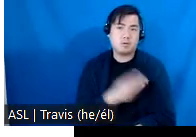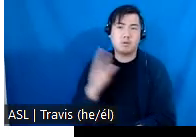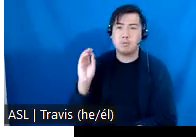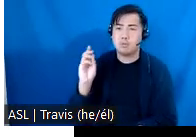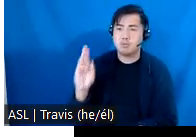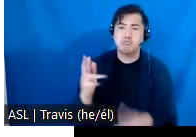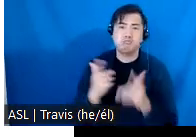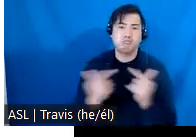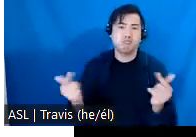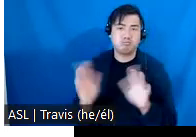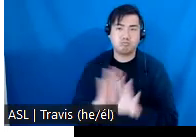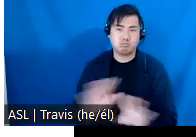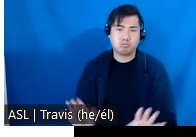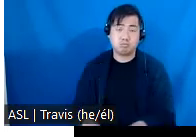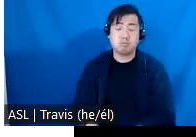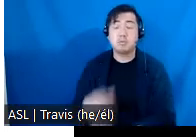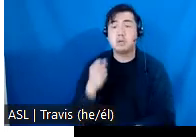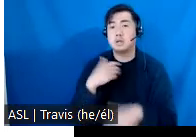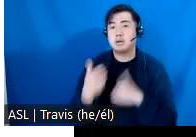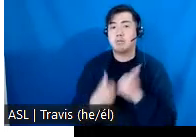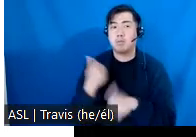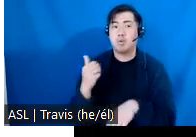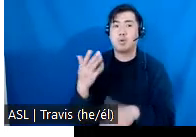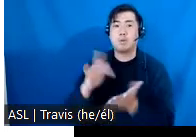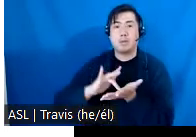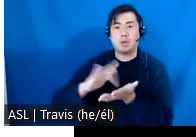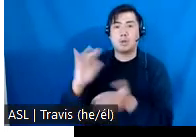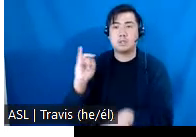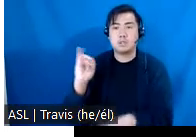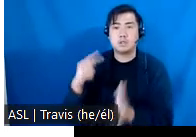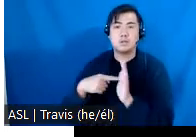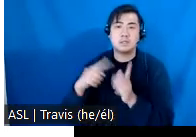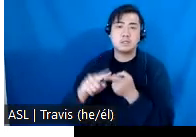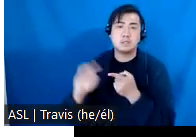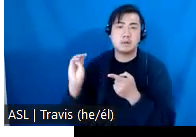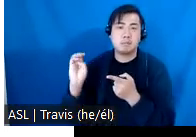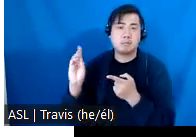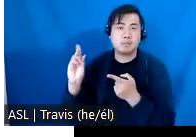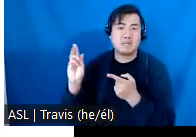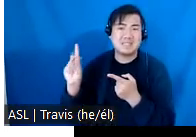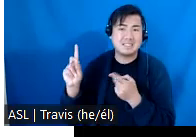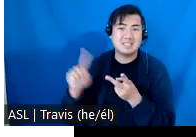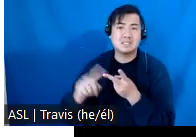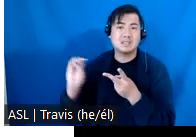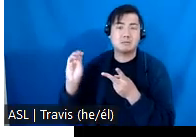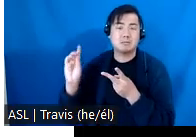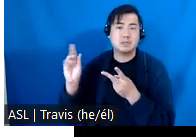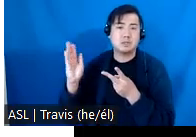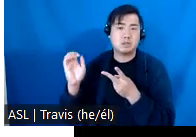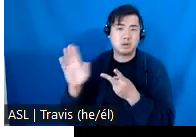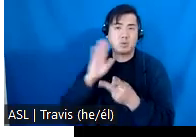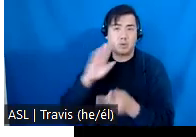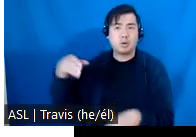this, most commercial insurance companies, Medicare and Medicaid programs, are still going to be covering the vaccines for